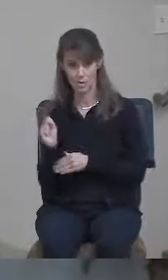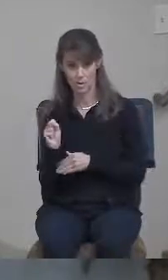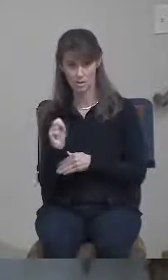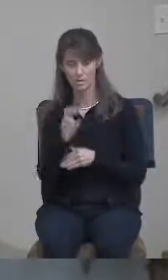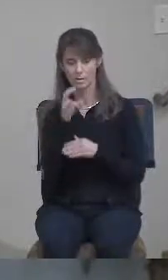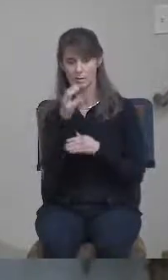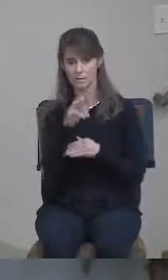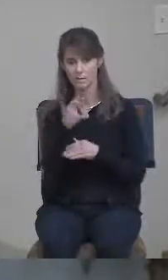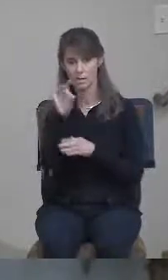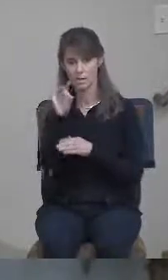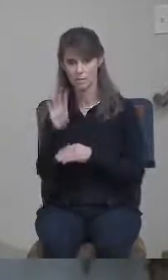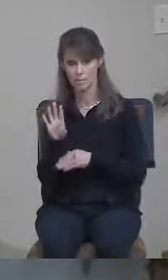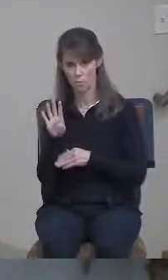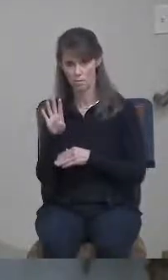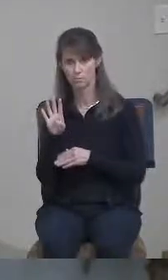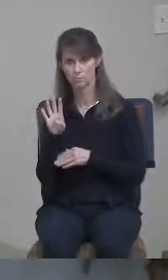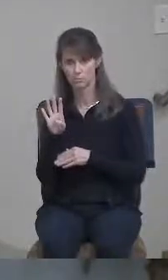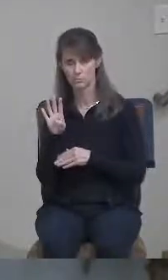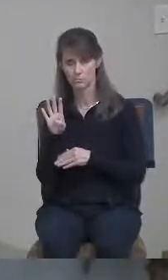1784.